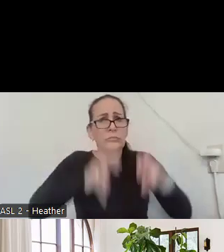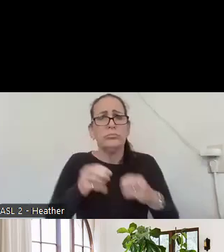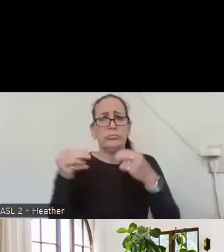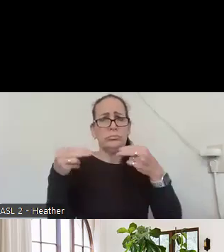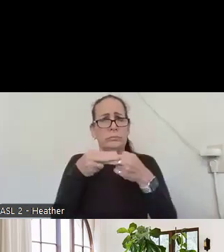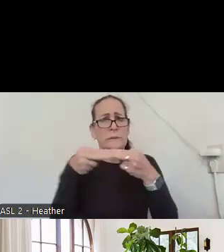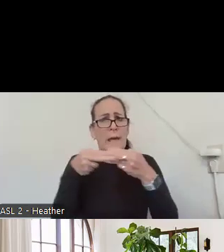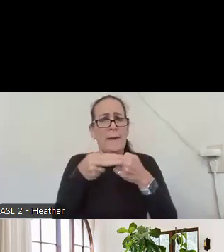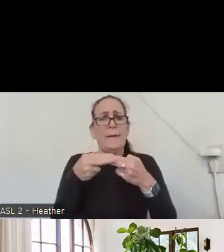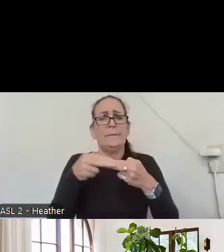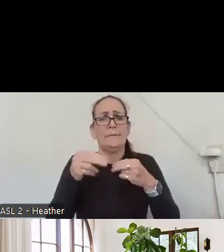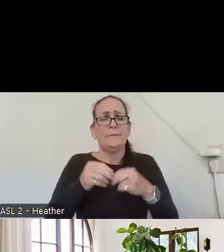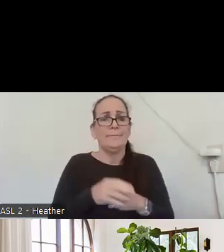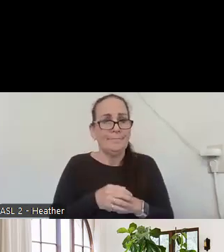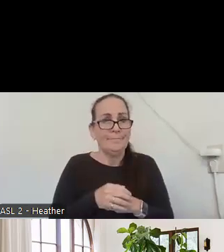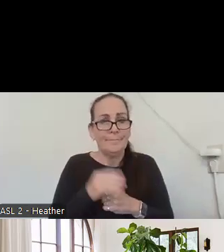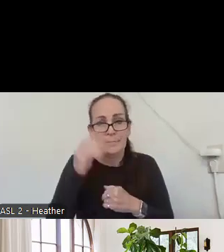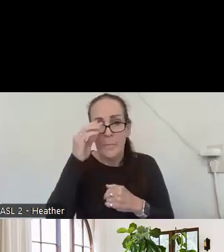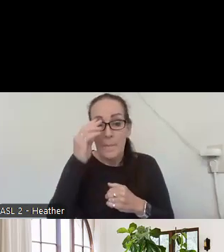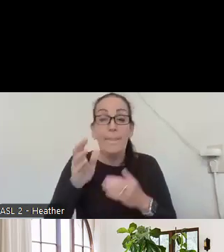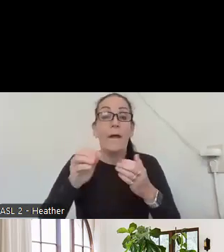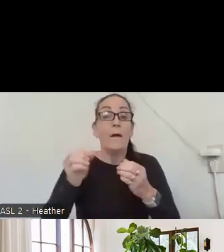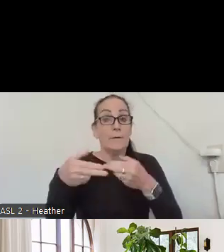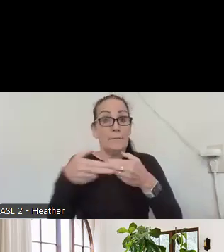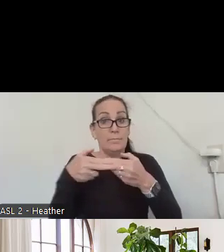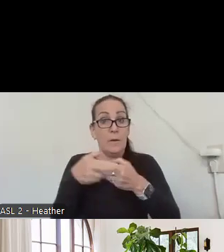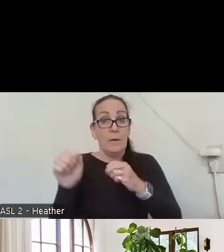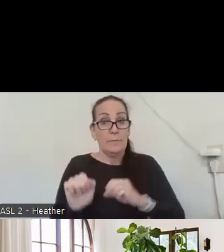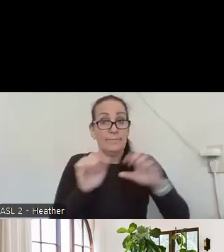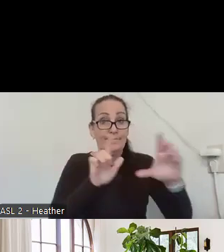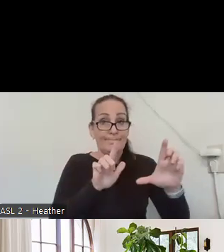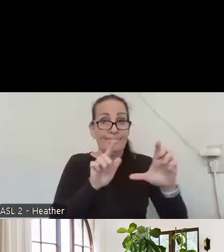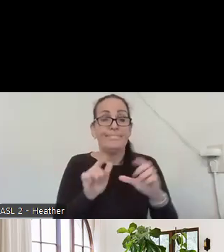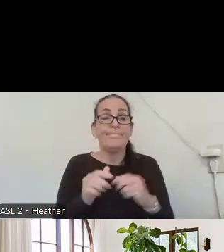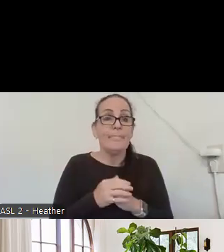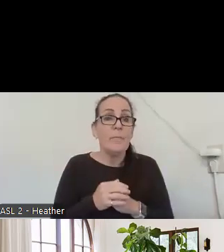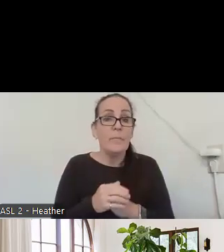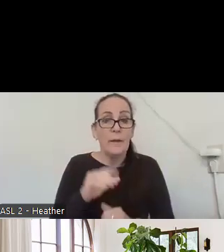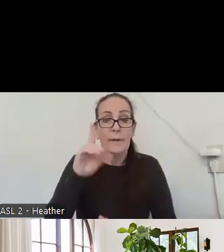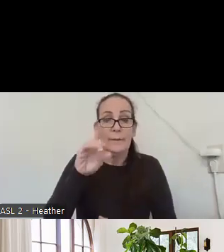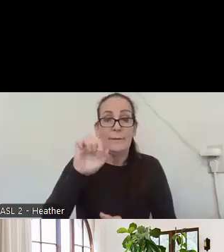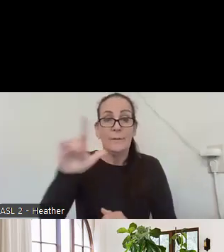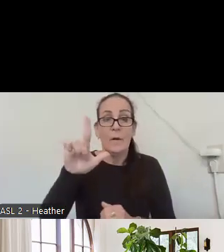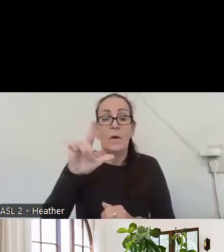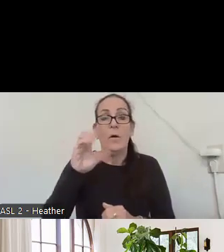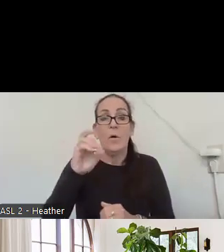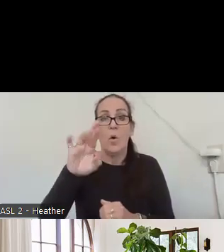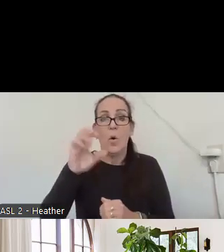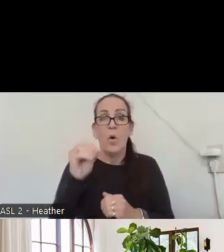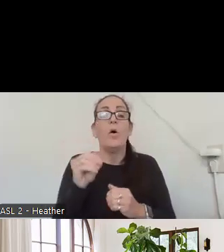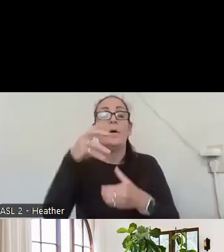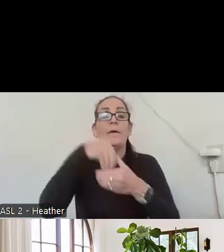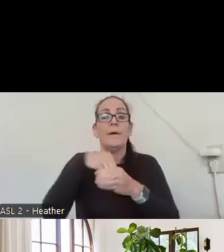morning. If we could go to the next slide. So Del Oro is actually part of our statewide system